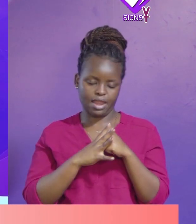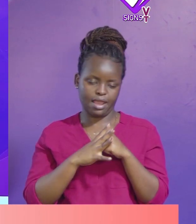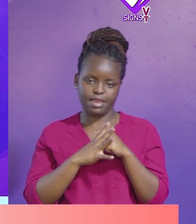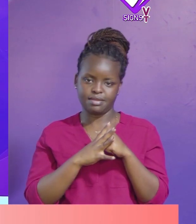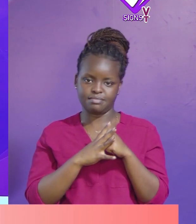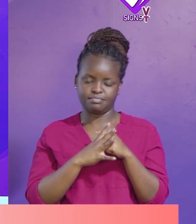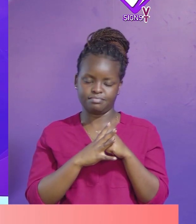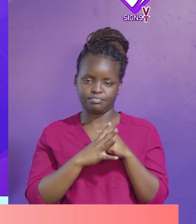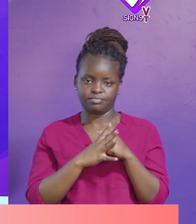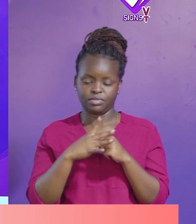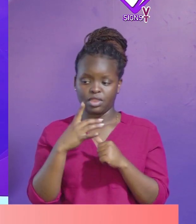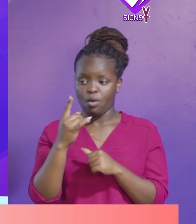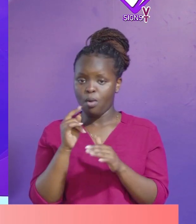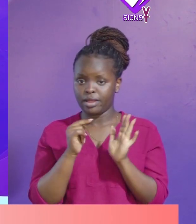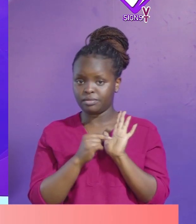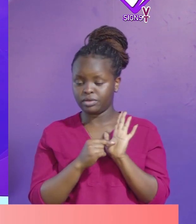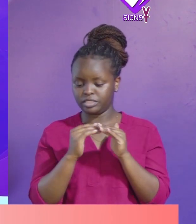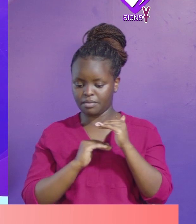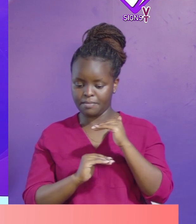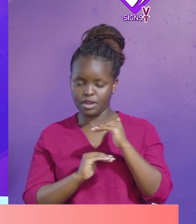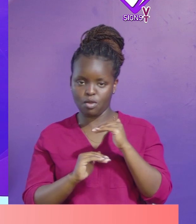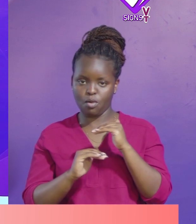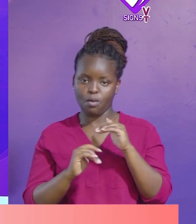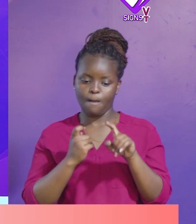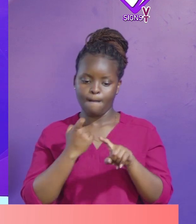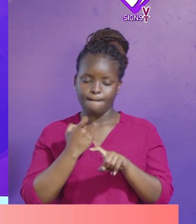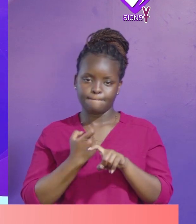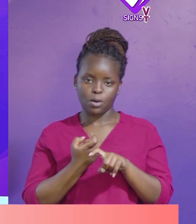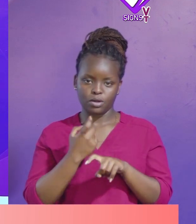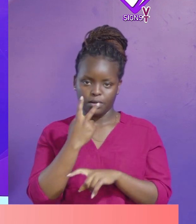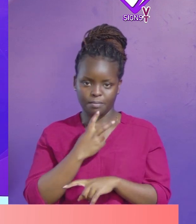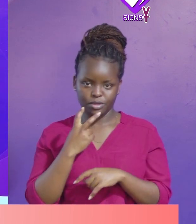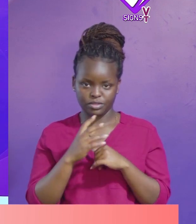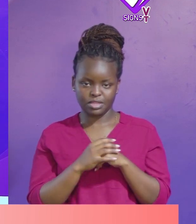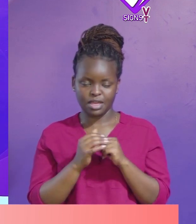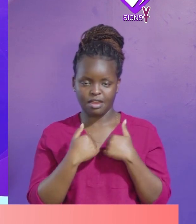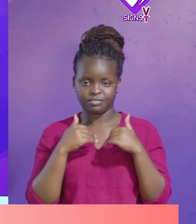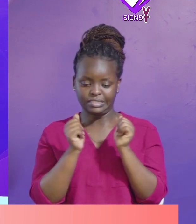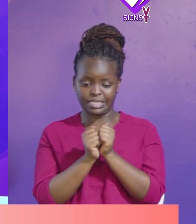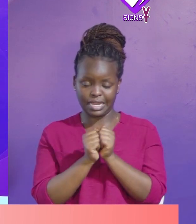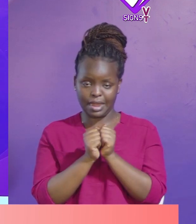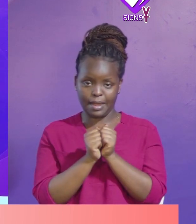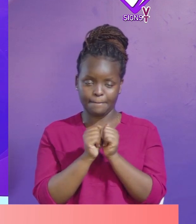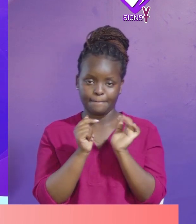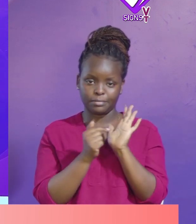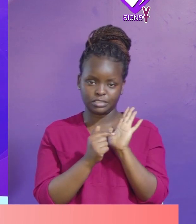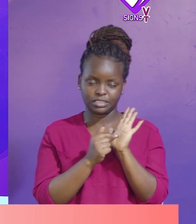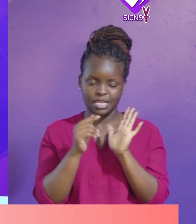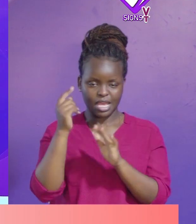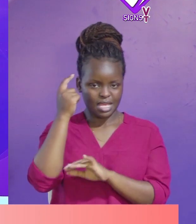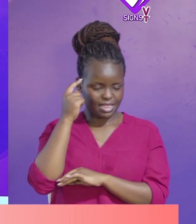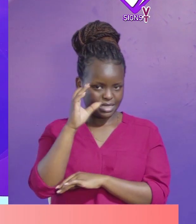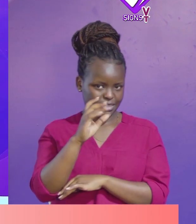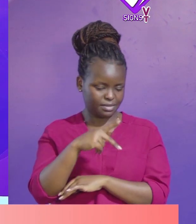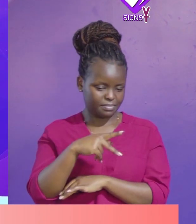They are just 1 point below Bournemouth, who are having 10 points. I think Crystal Palace will give Chelsea